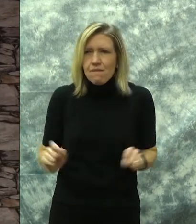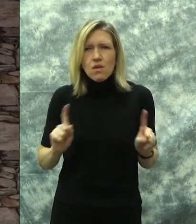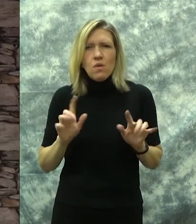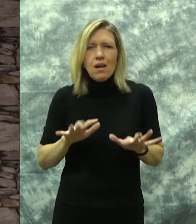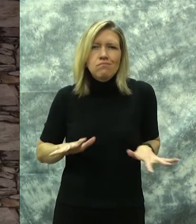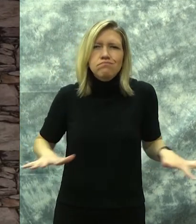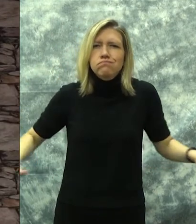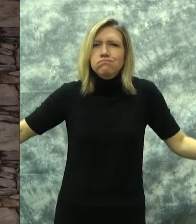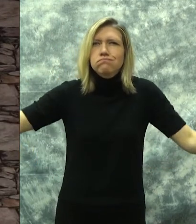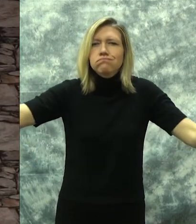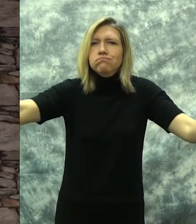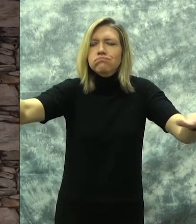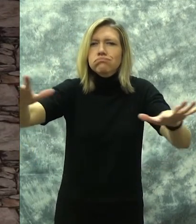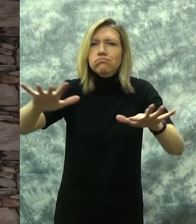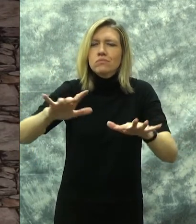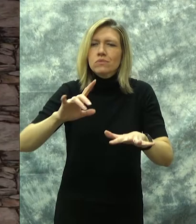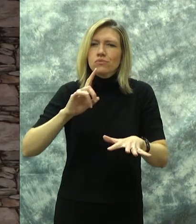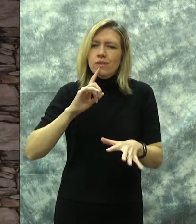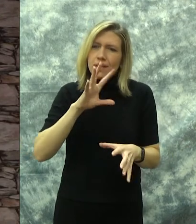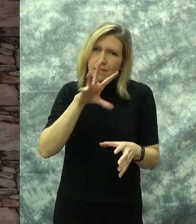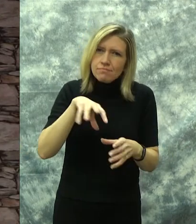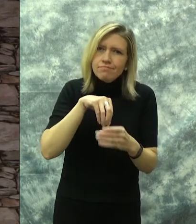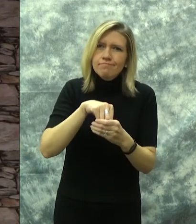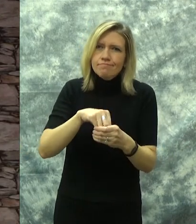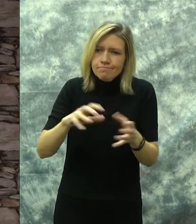It animates all things.